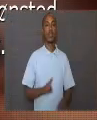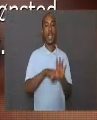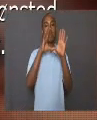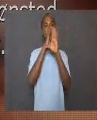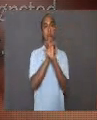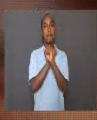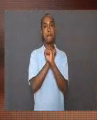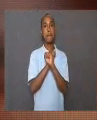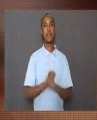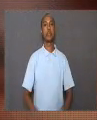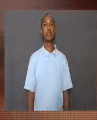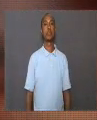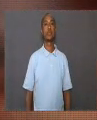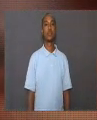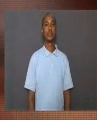Time's up!